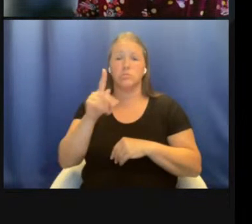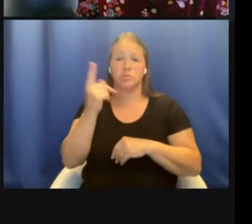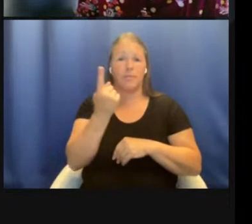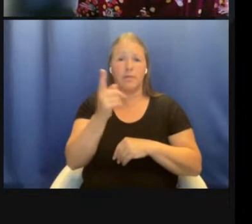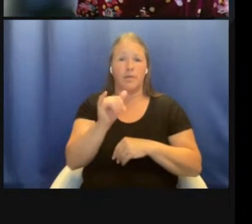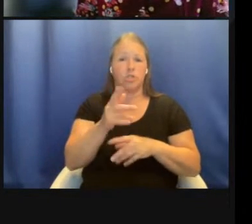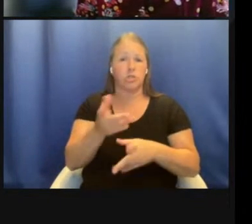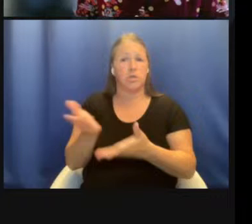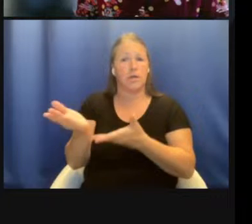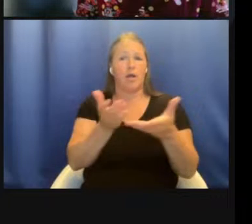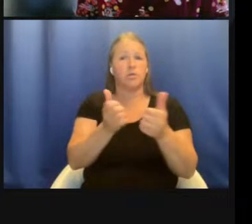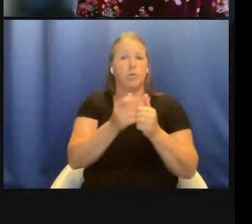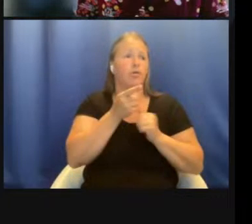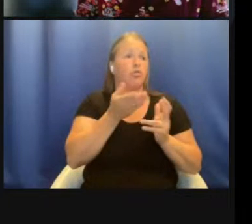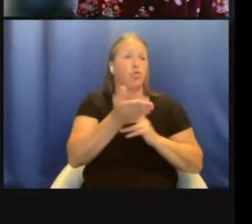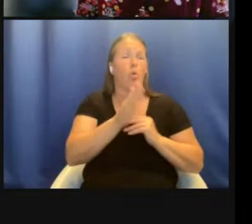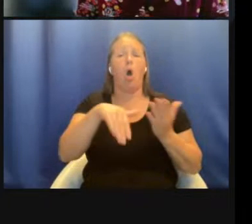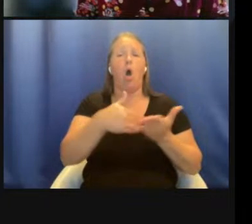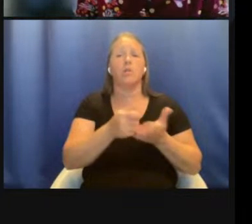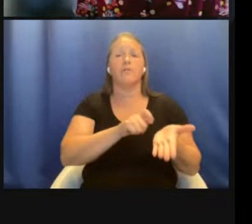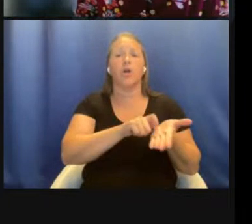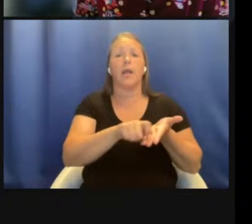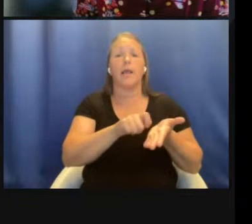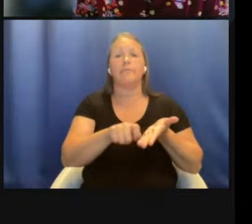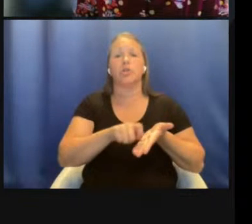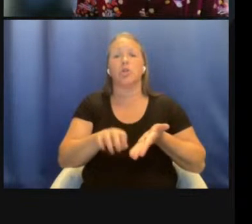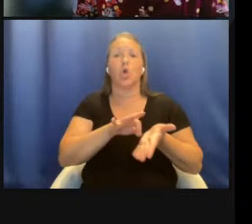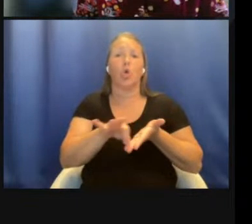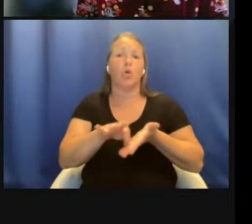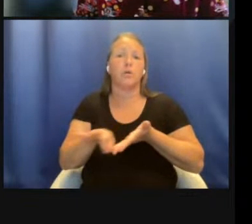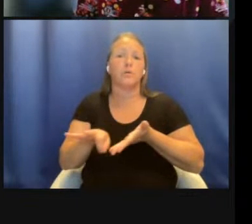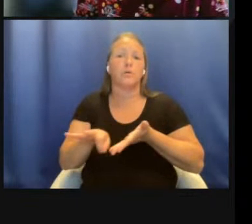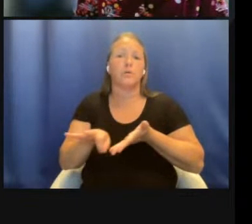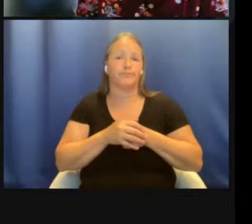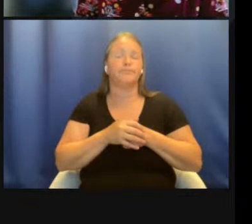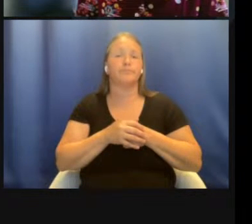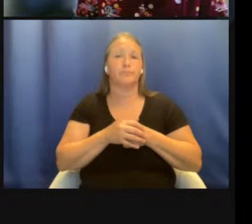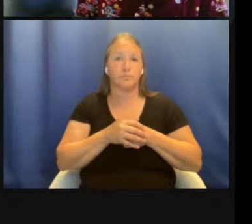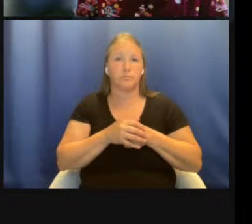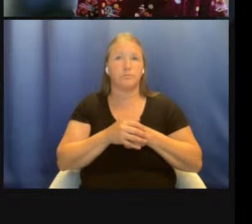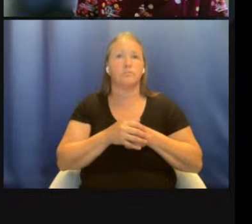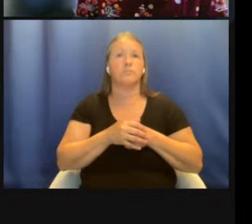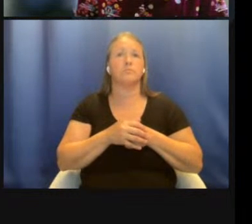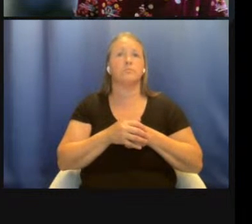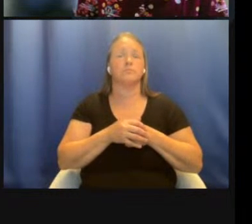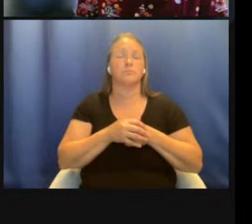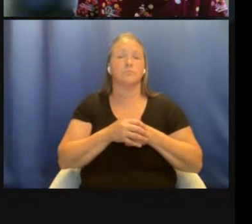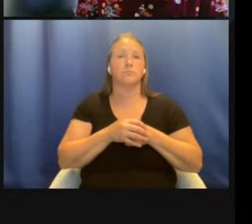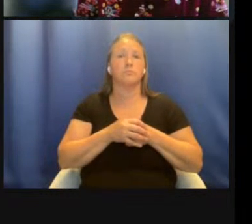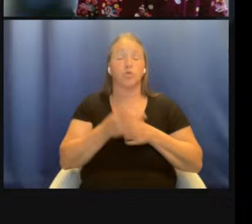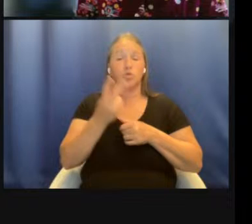she mark with her own name. In the case of the French tea service by Durand and